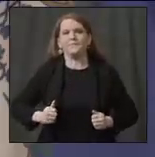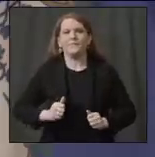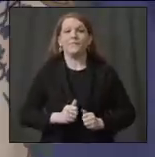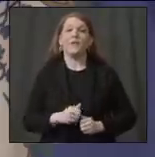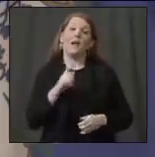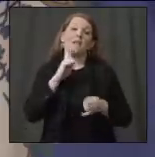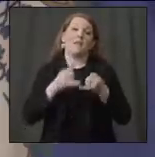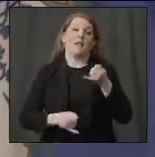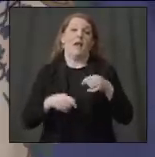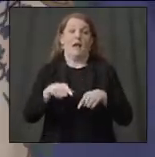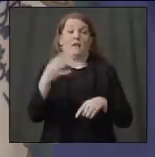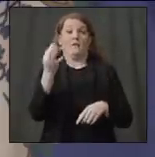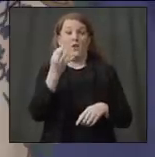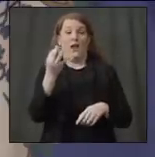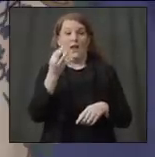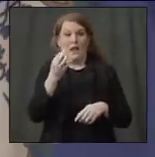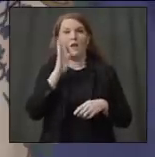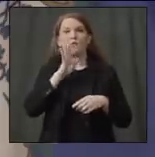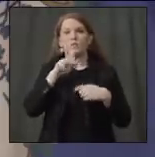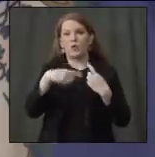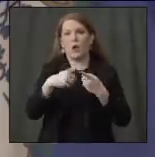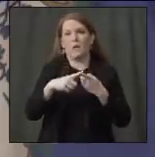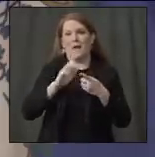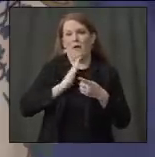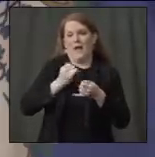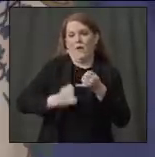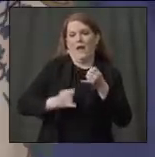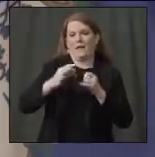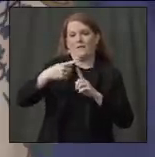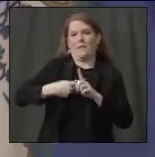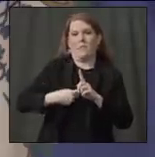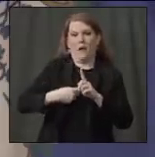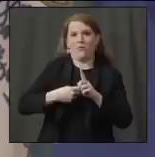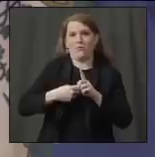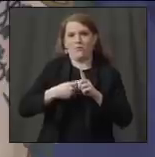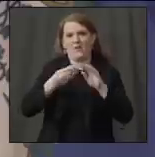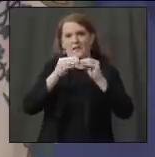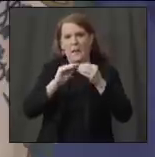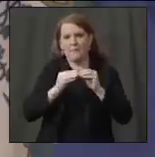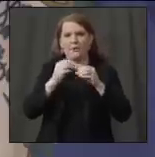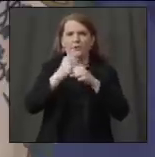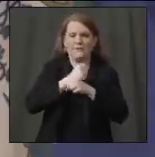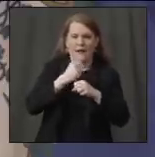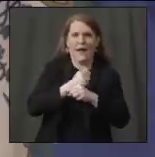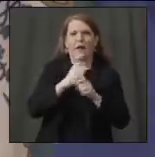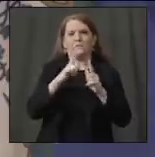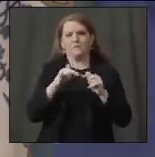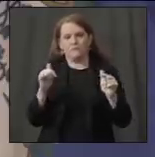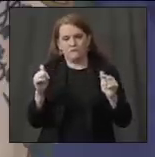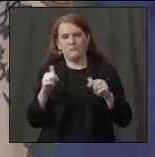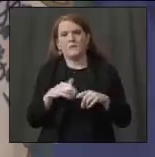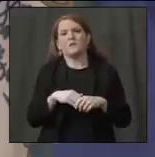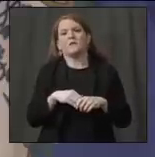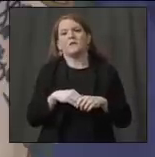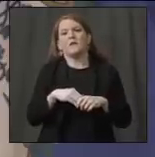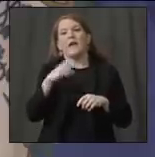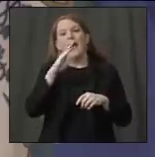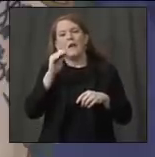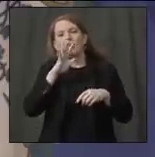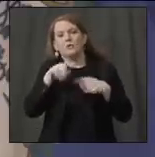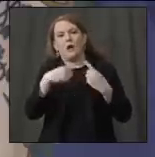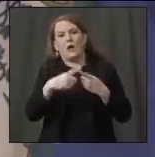month numbers that show you where we are for the end of this fiscal year, which ends June 30, and then the next fiscal